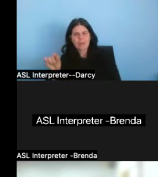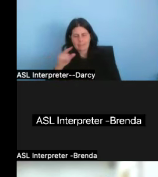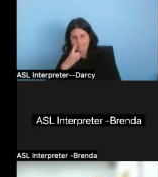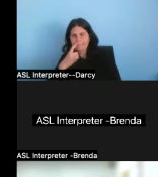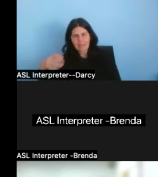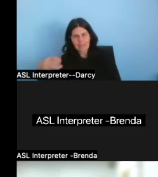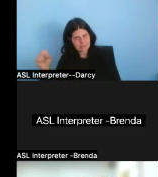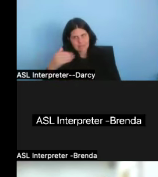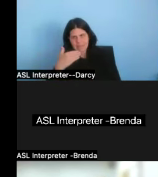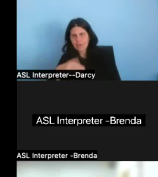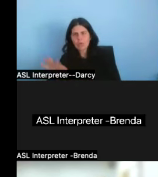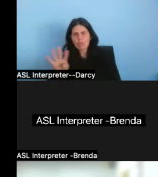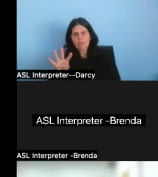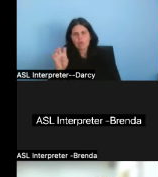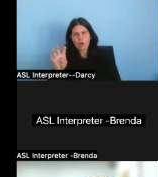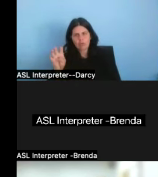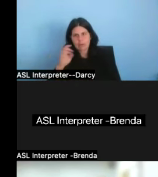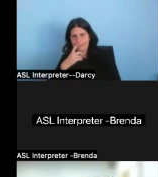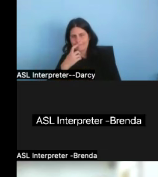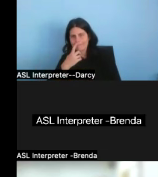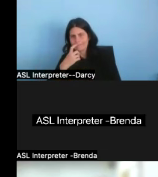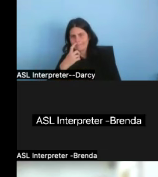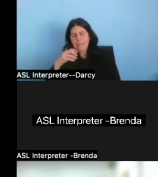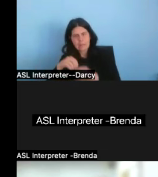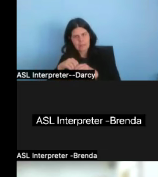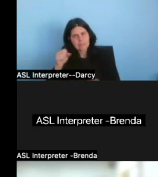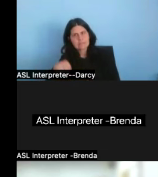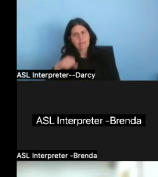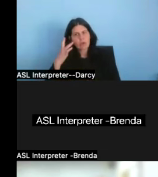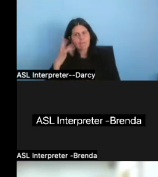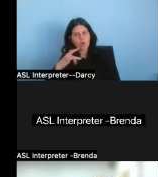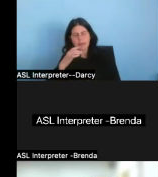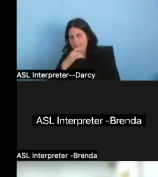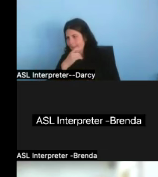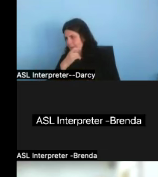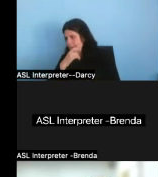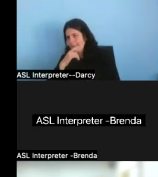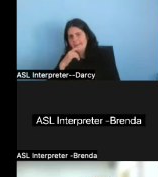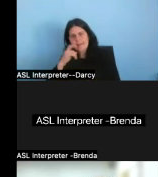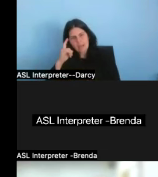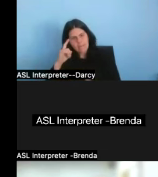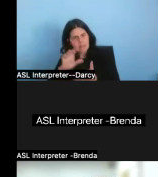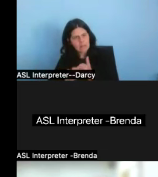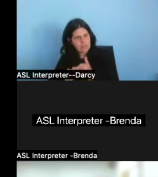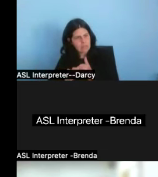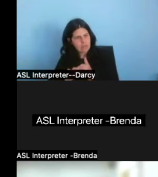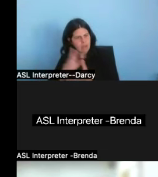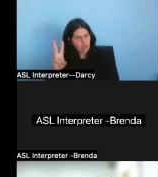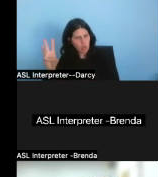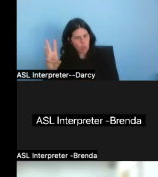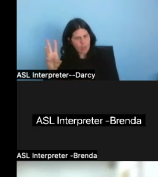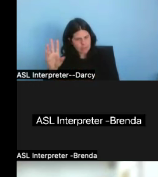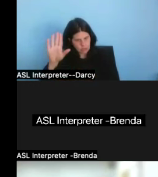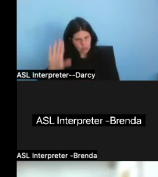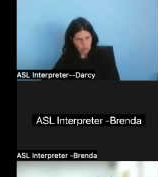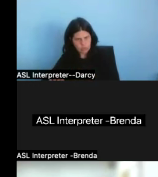there's about 400 in Southern California. I believe the number throughout the West Coast, so California, Oregon,